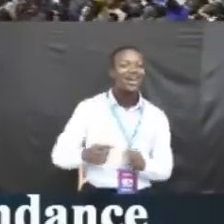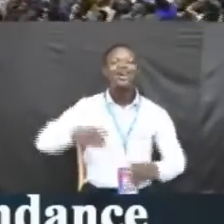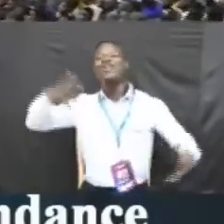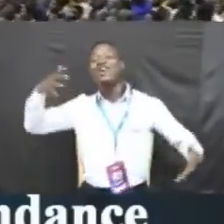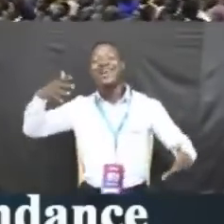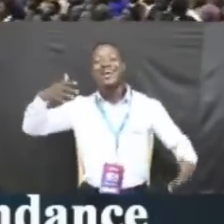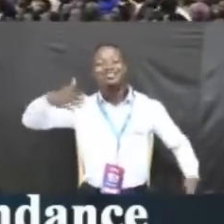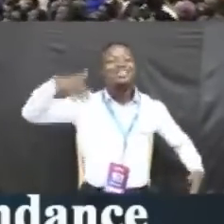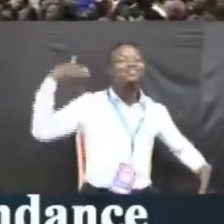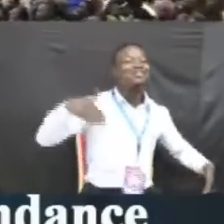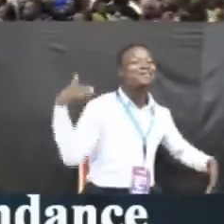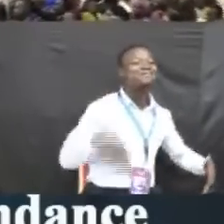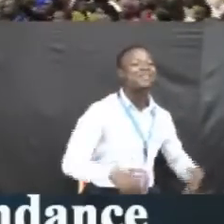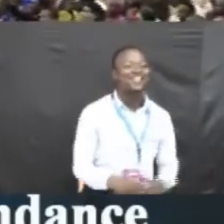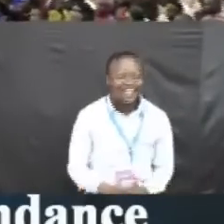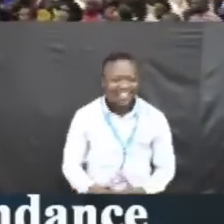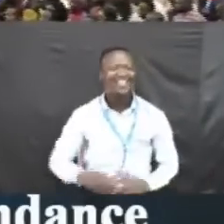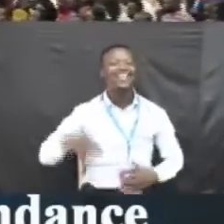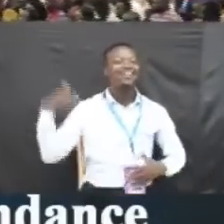we